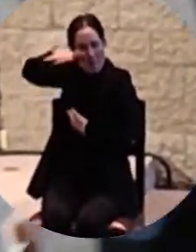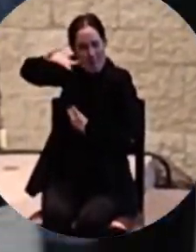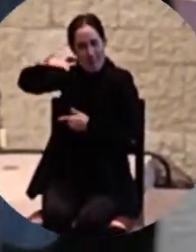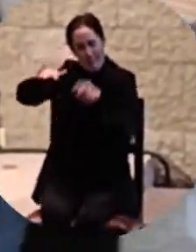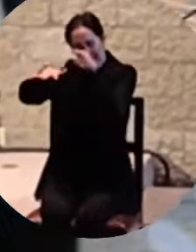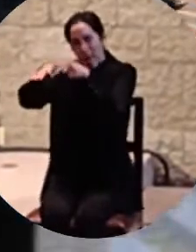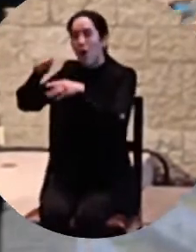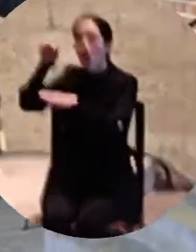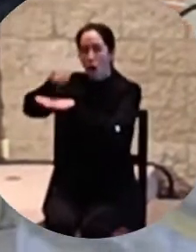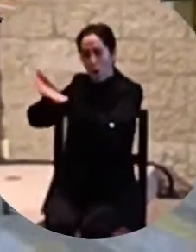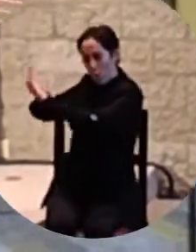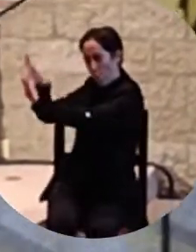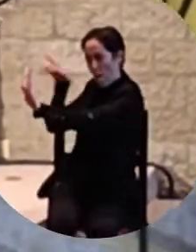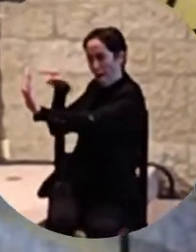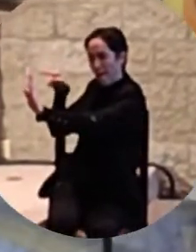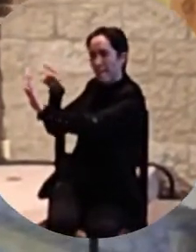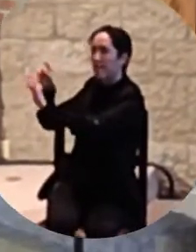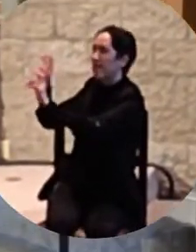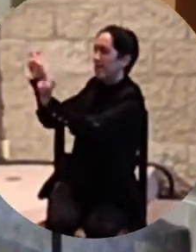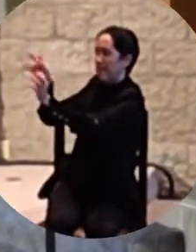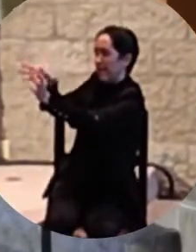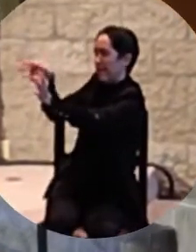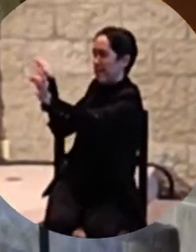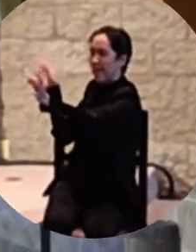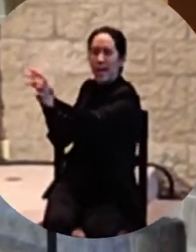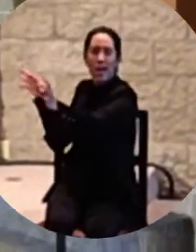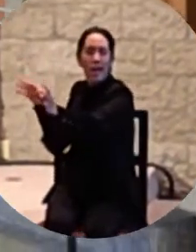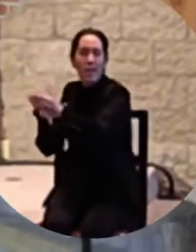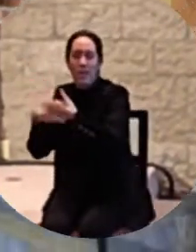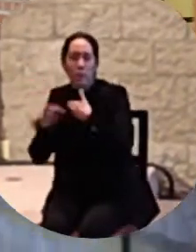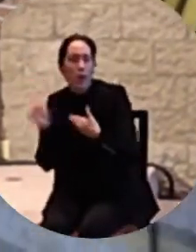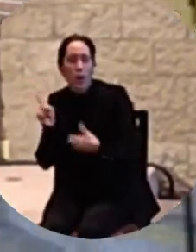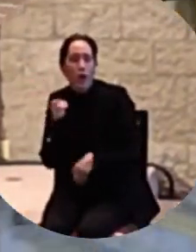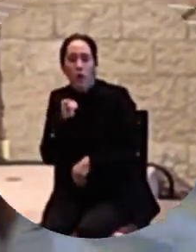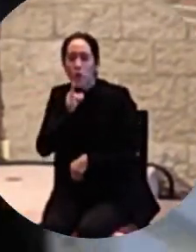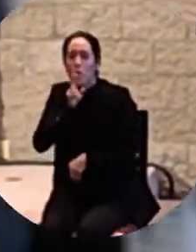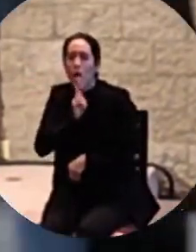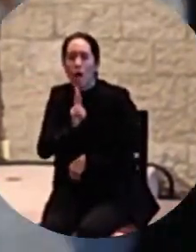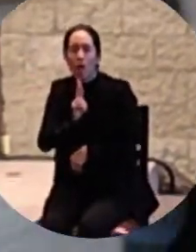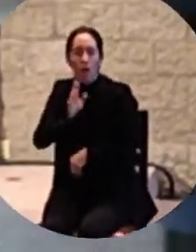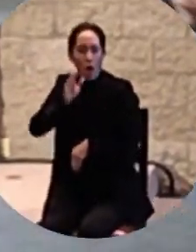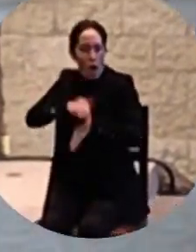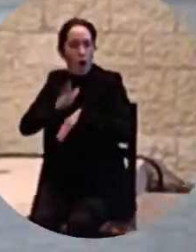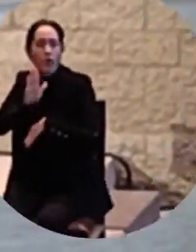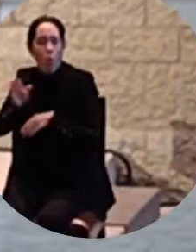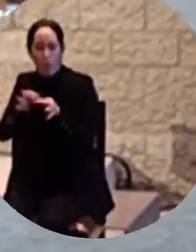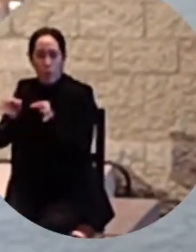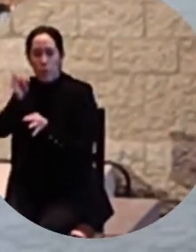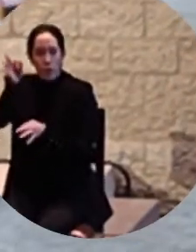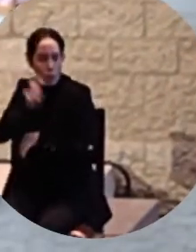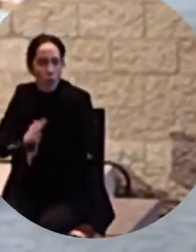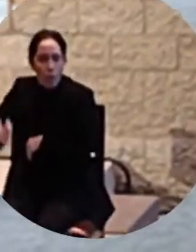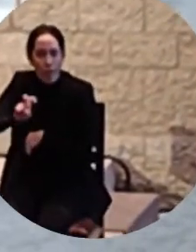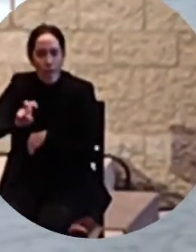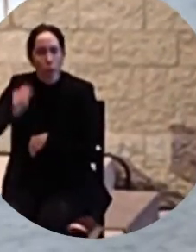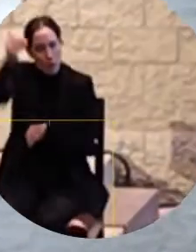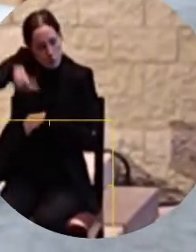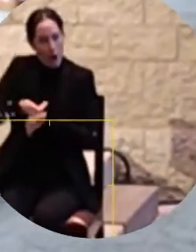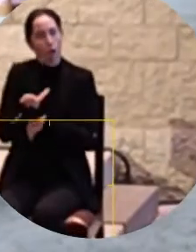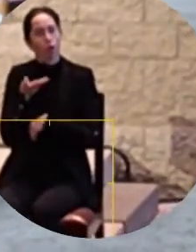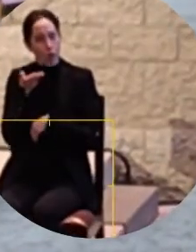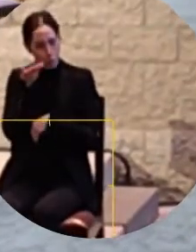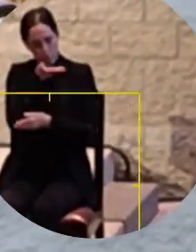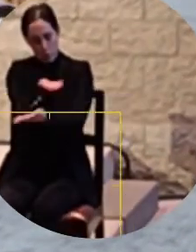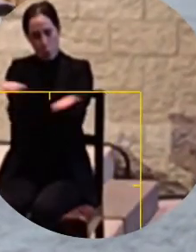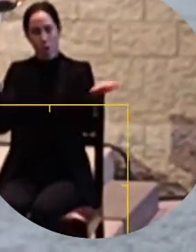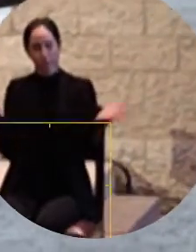you are on your spiritual journey, you are welcome here. And even though it's virtually today, we know that